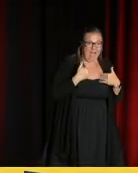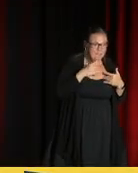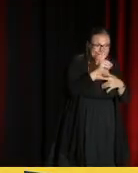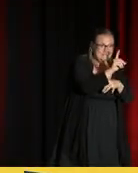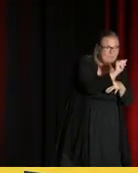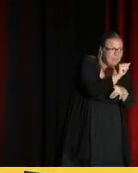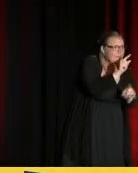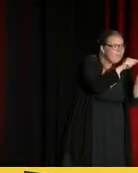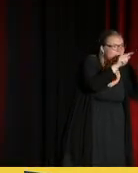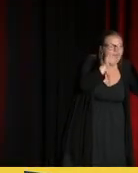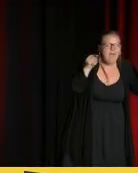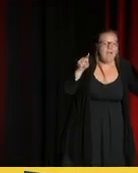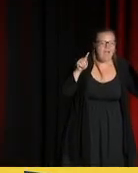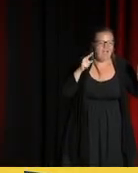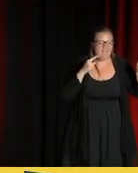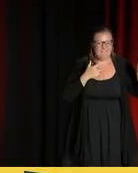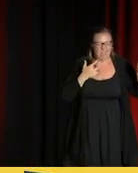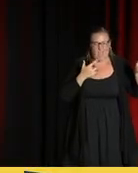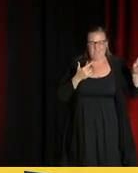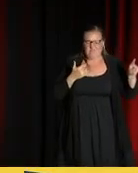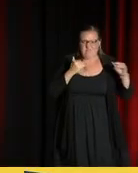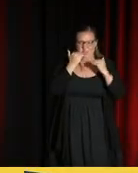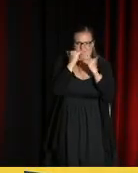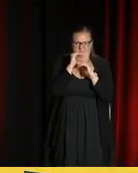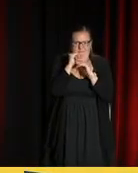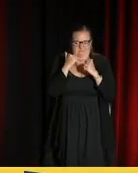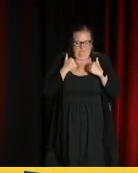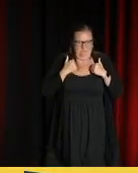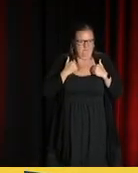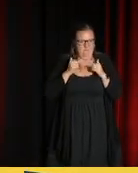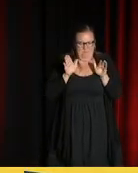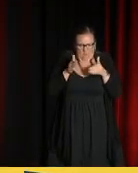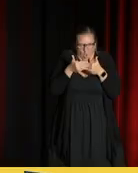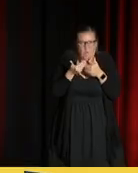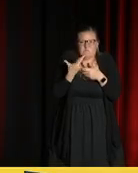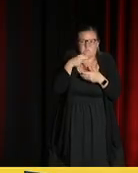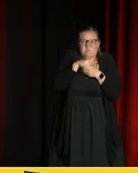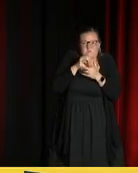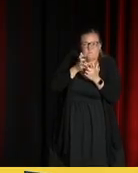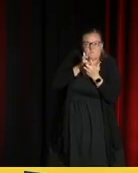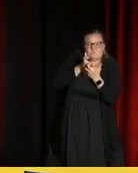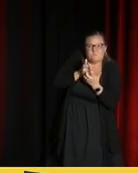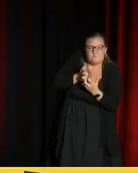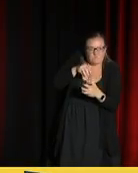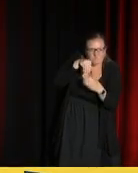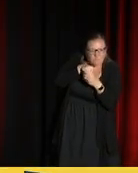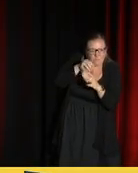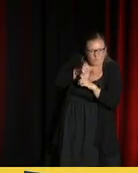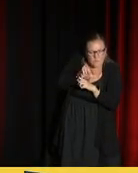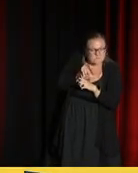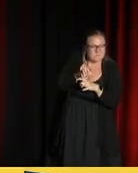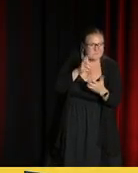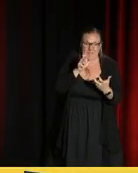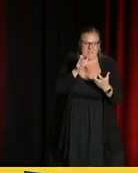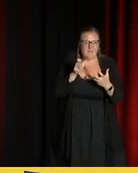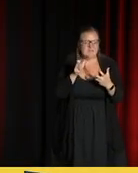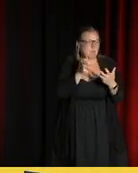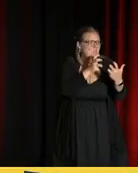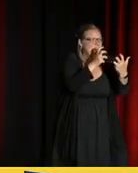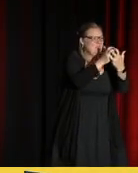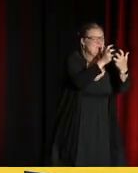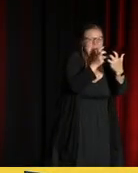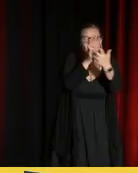people who've been placed inside the box by the people around them. The ones who don't quite fit in because as